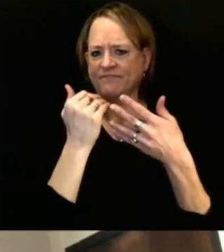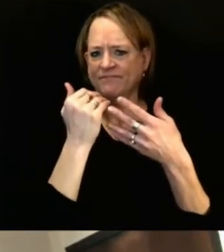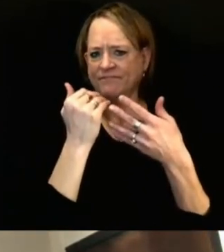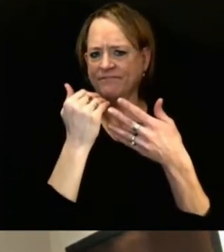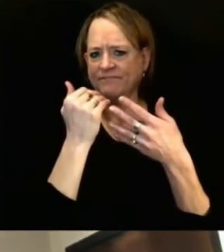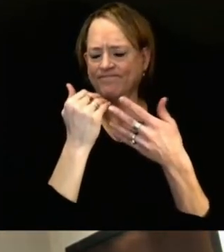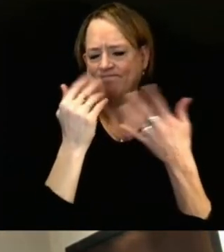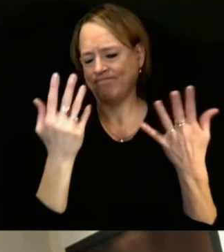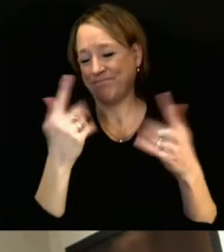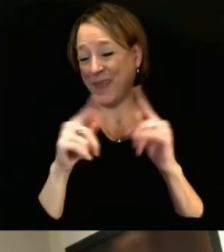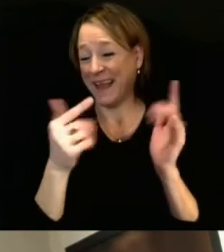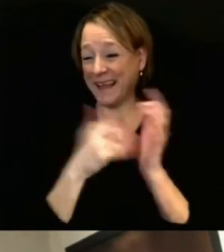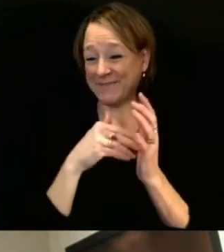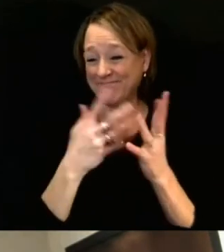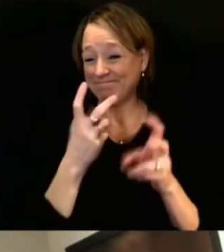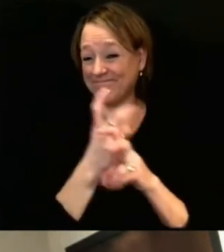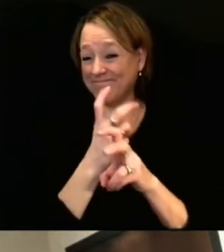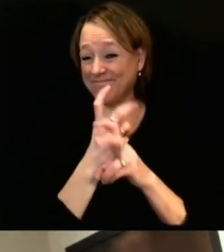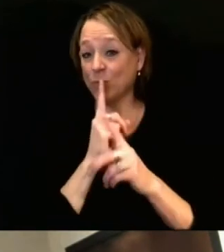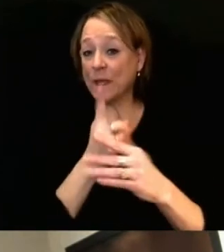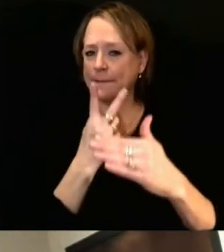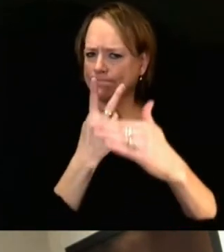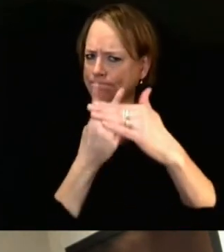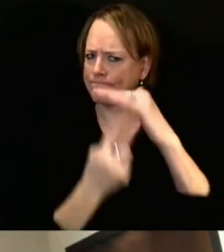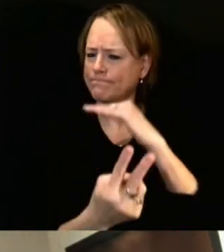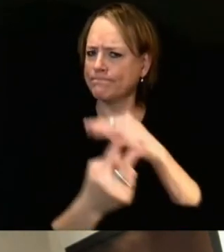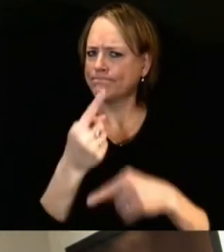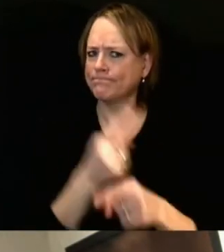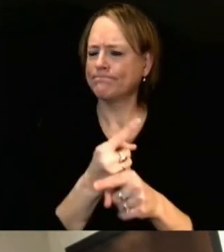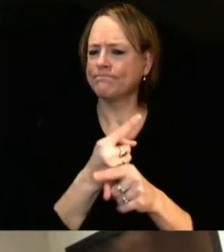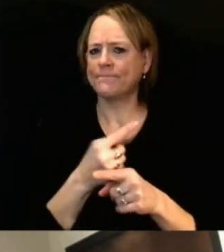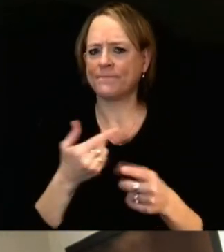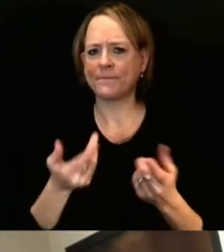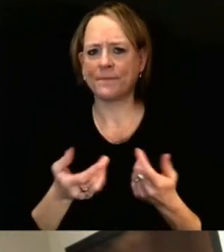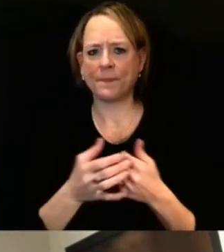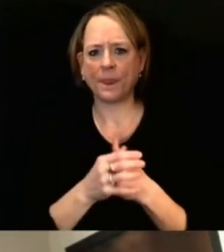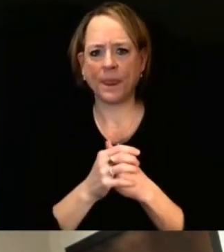to accelerate so quickly, a large number of people get infected,